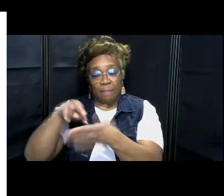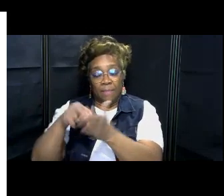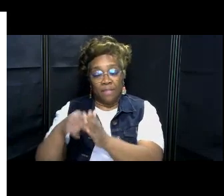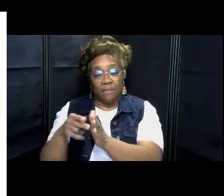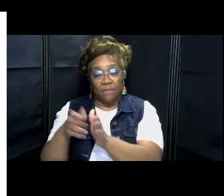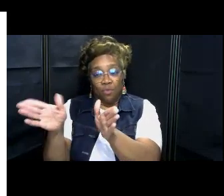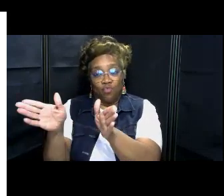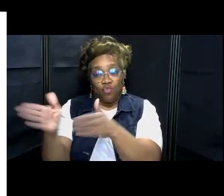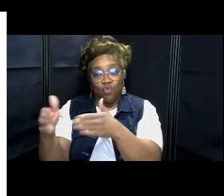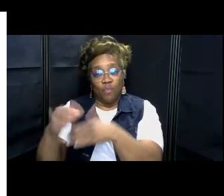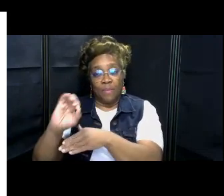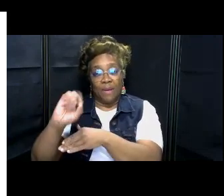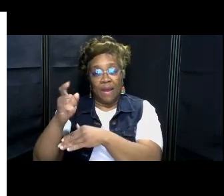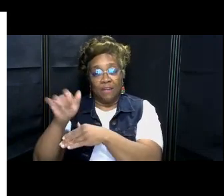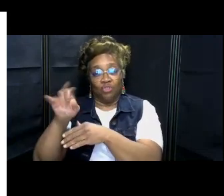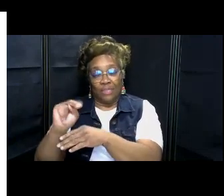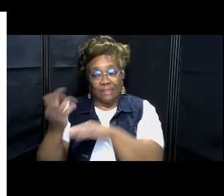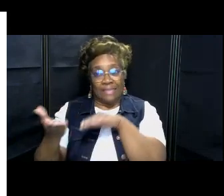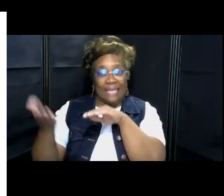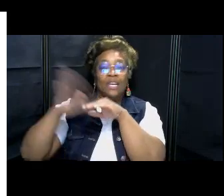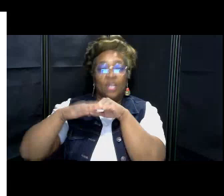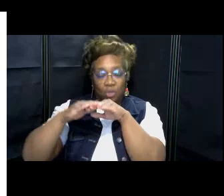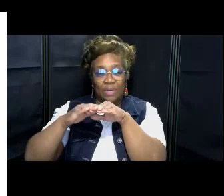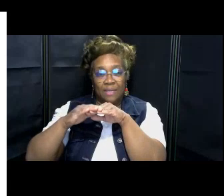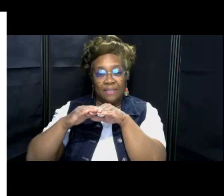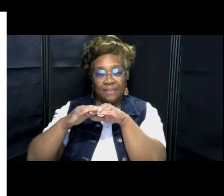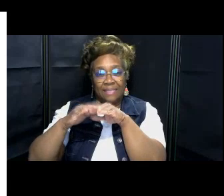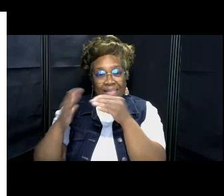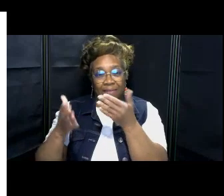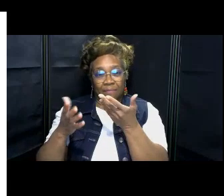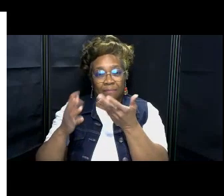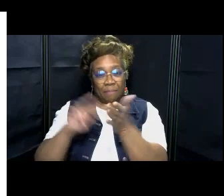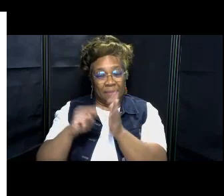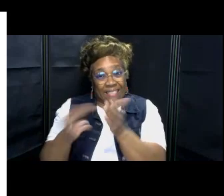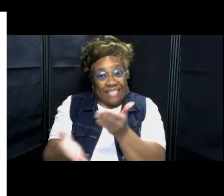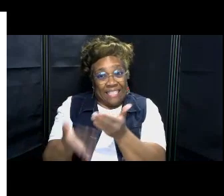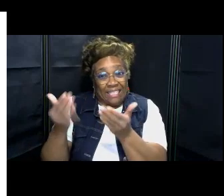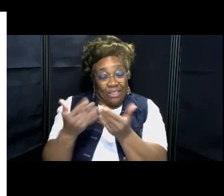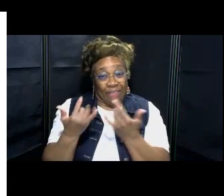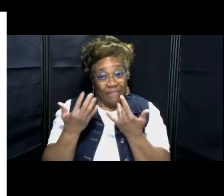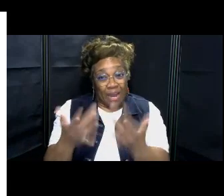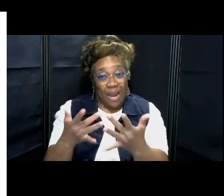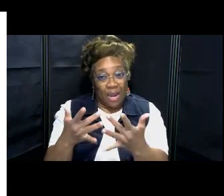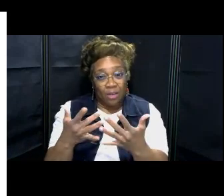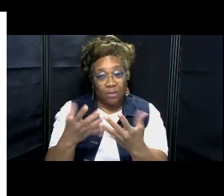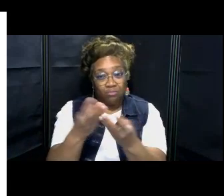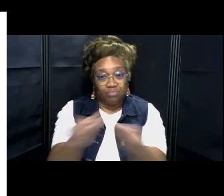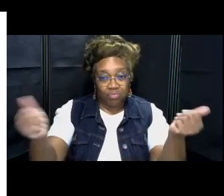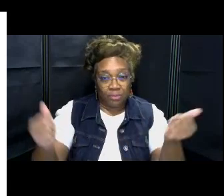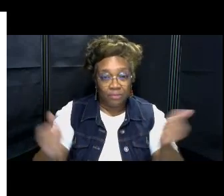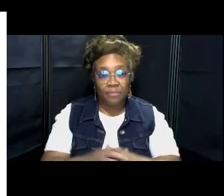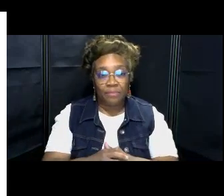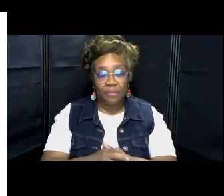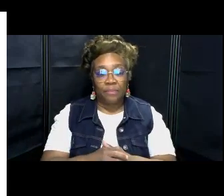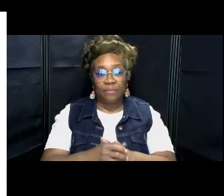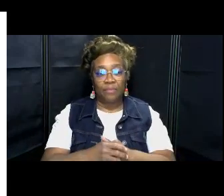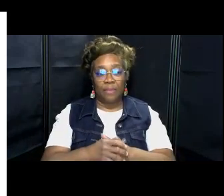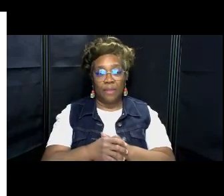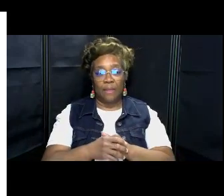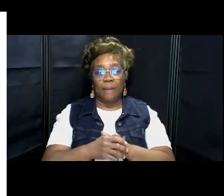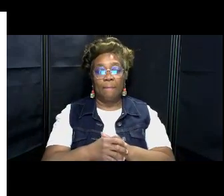means stuff are going to catch fire faster and burn faster. Blow out all the candles before you go